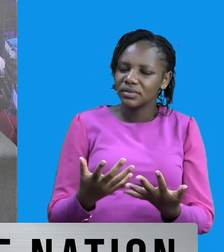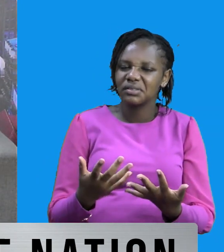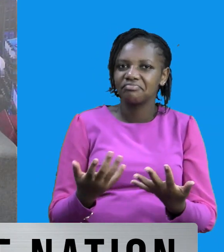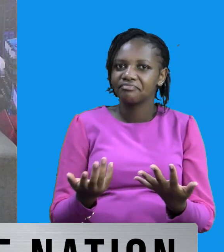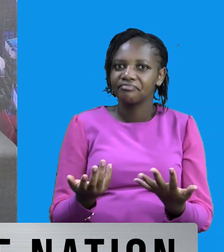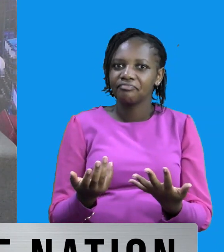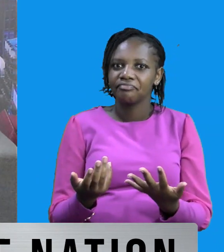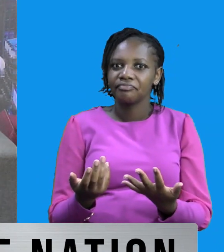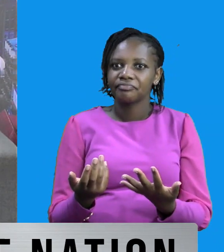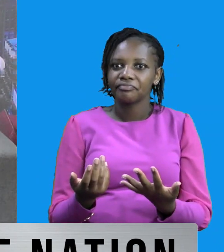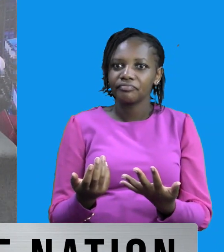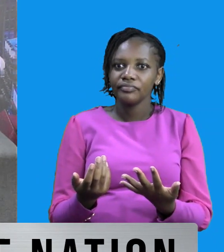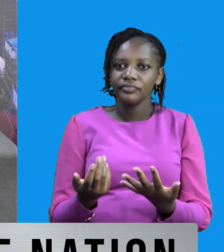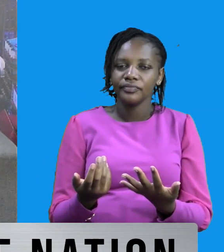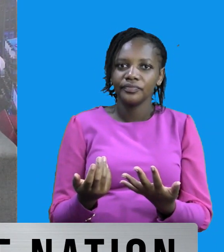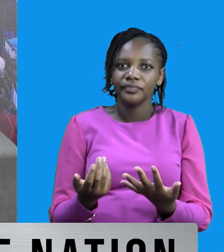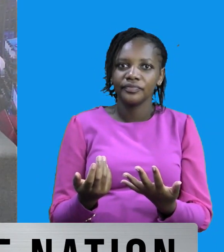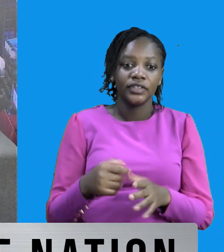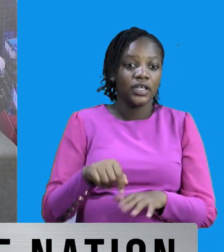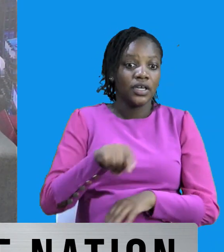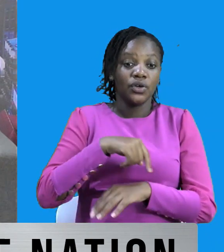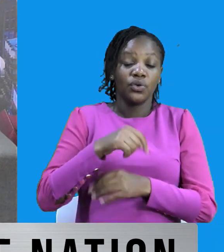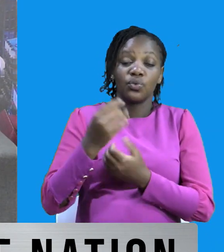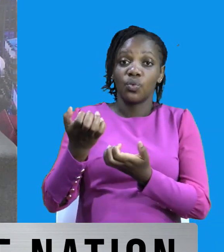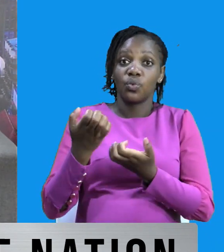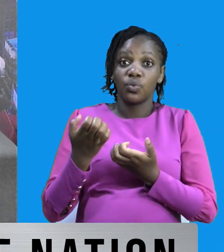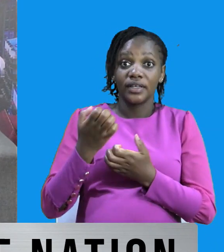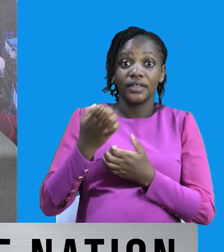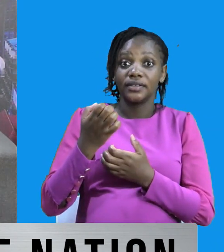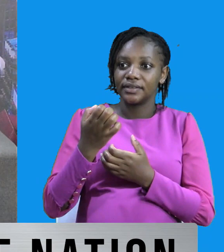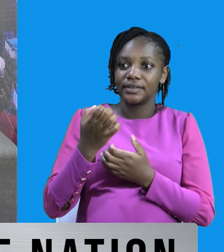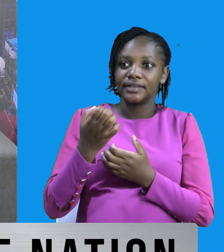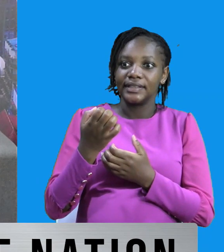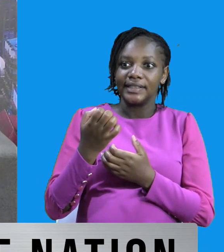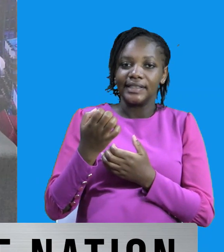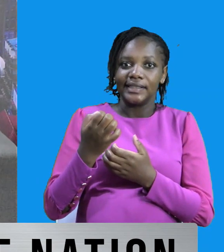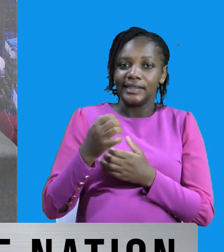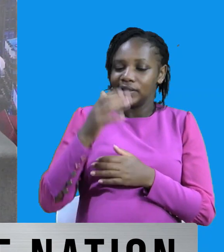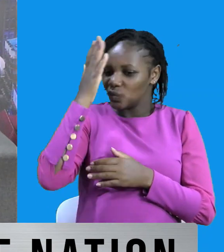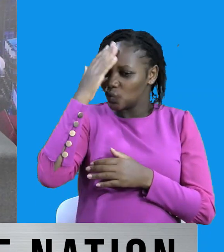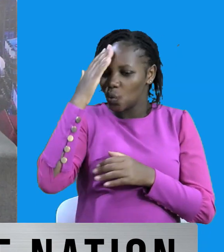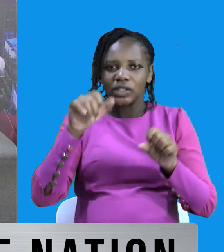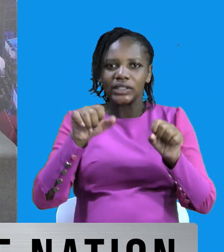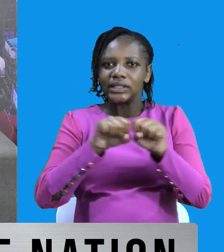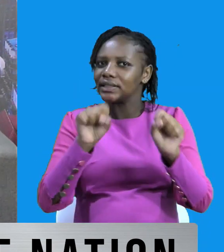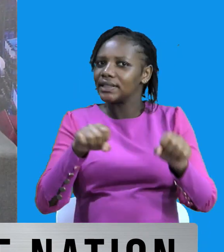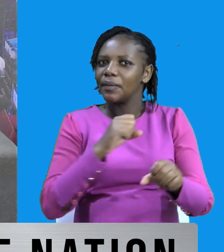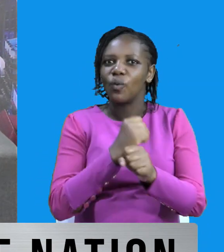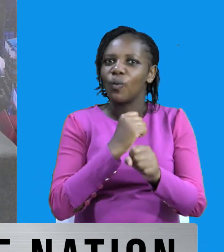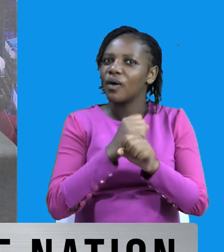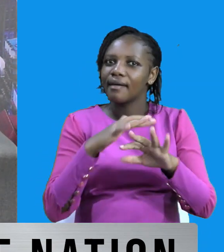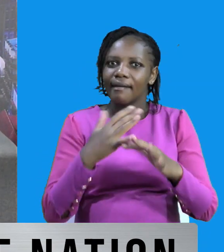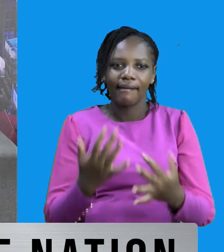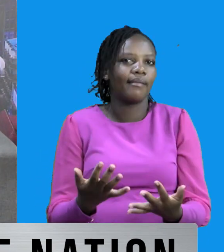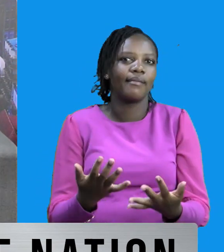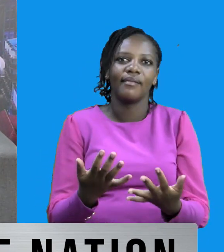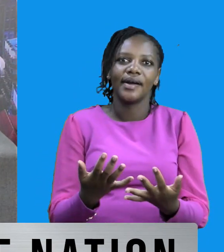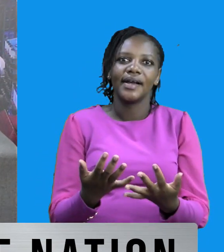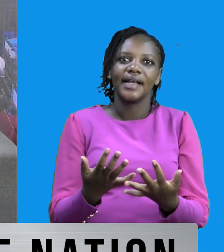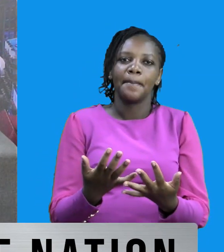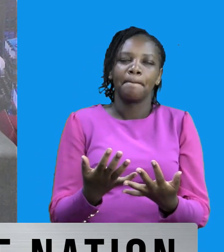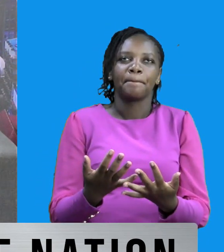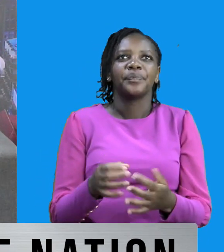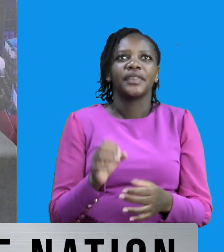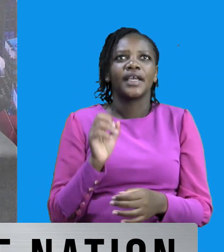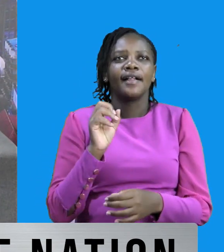ways of finding what you call bypasses within the system? Is it that that's the issue that you are doing? Actually, I